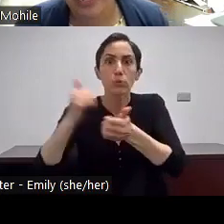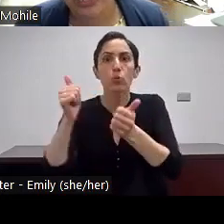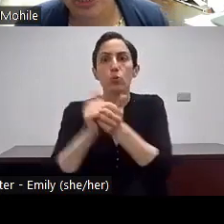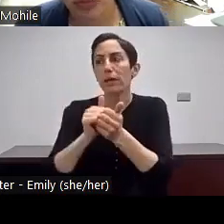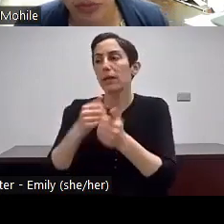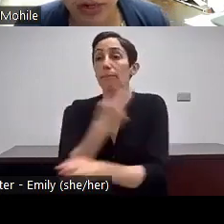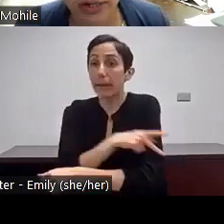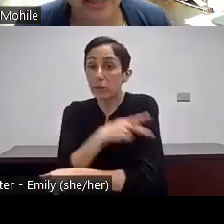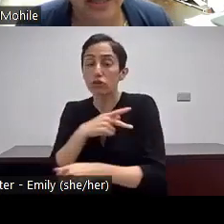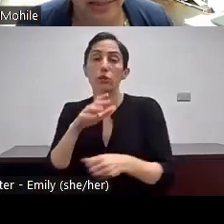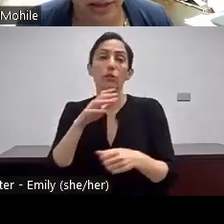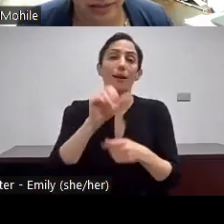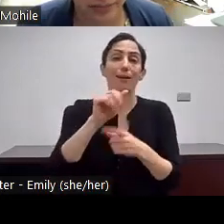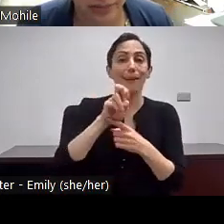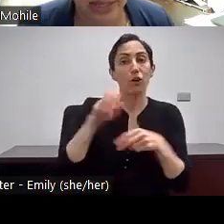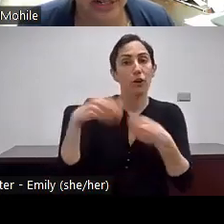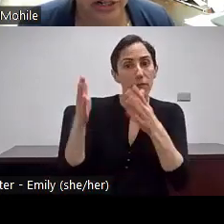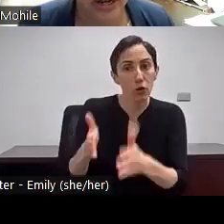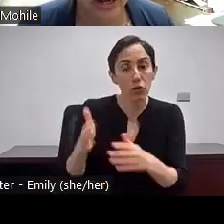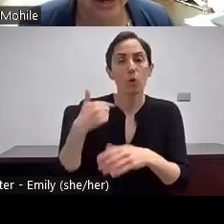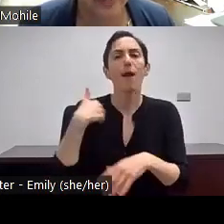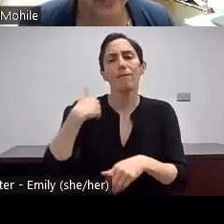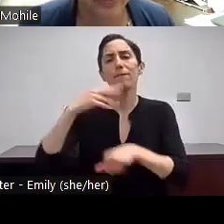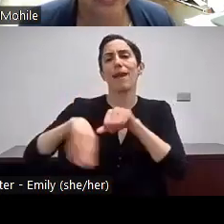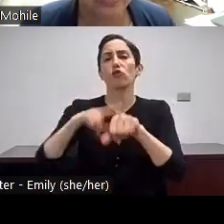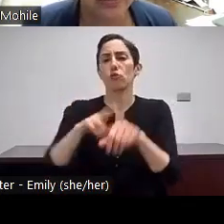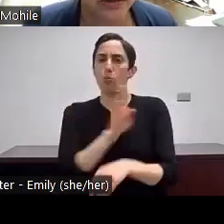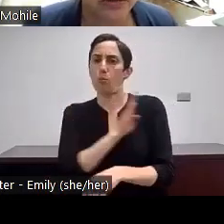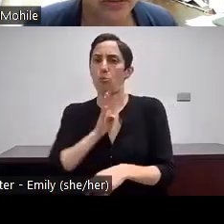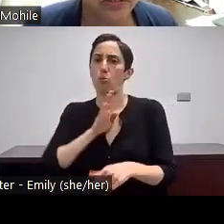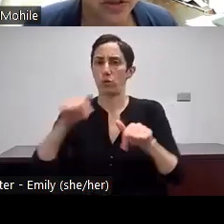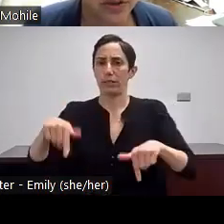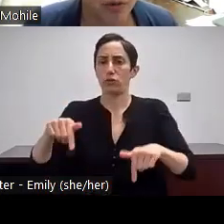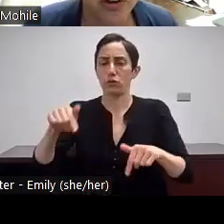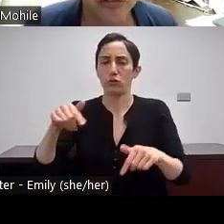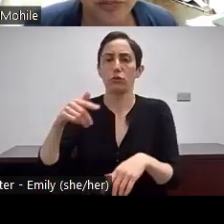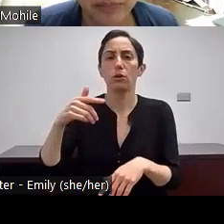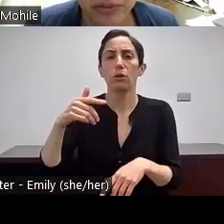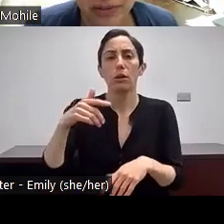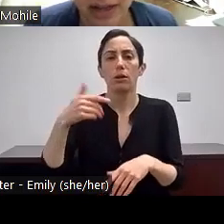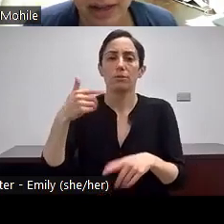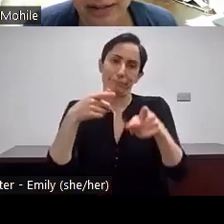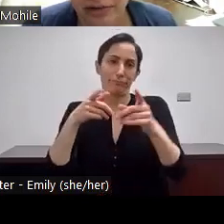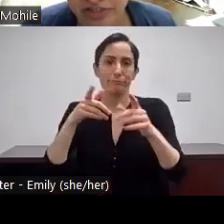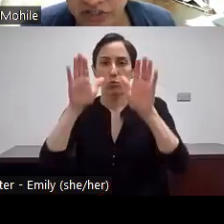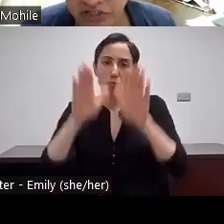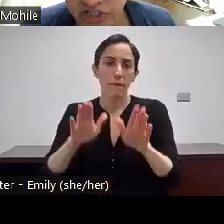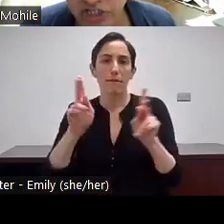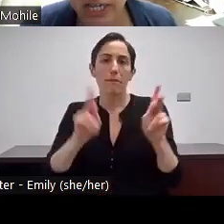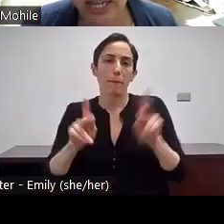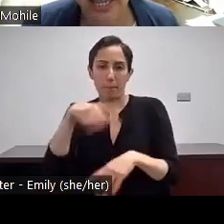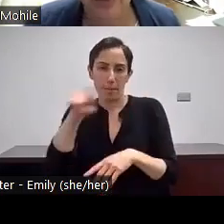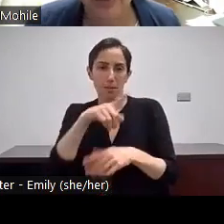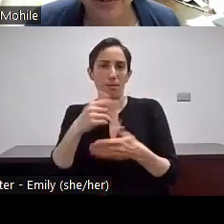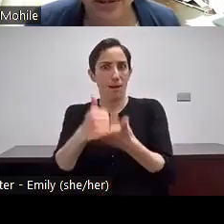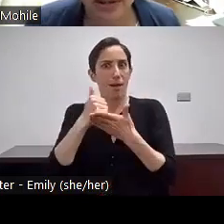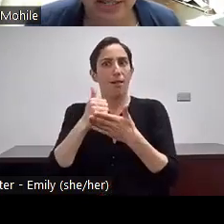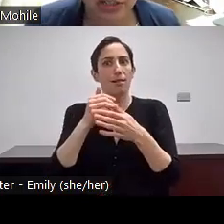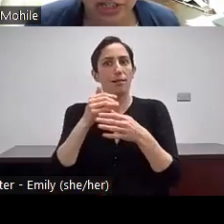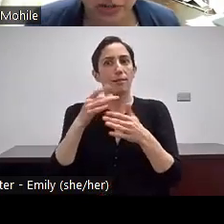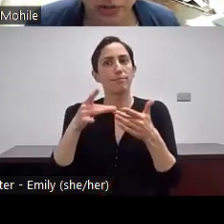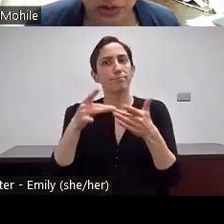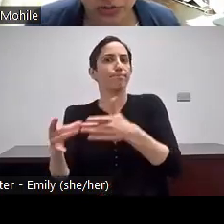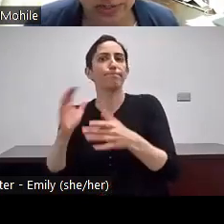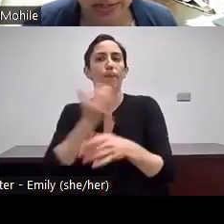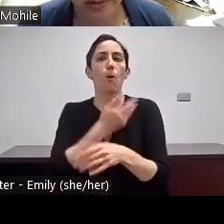have a national board that's here where these wonderful people help guide our research. And